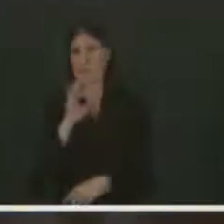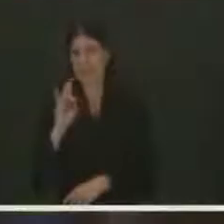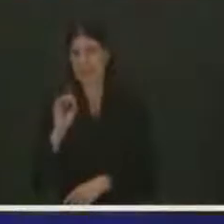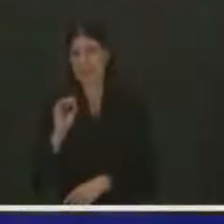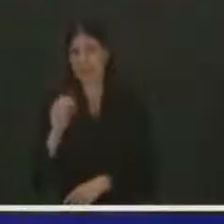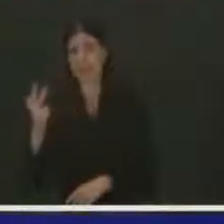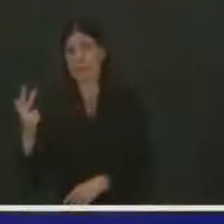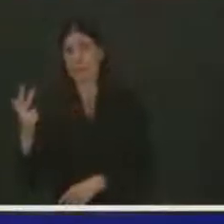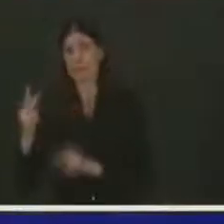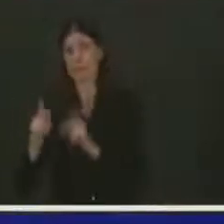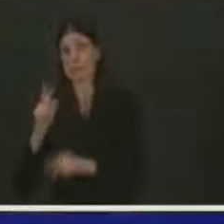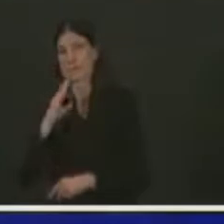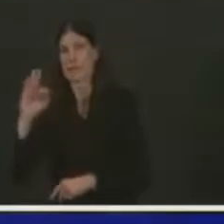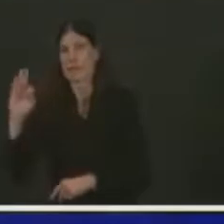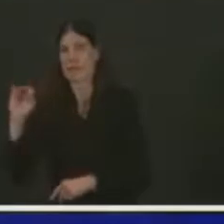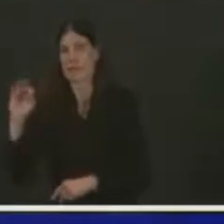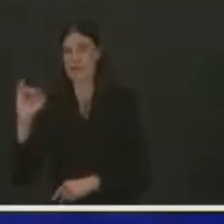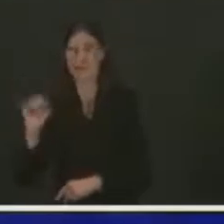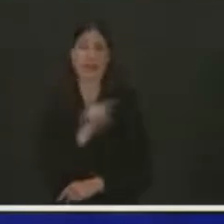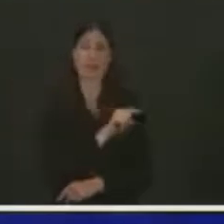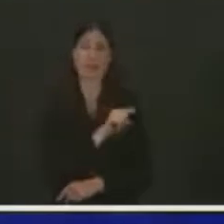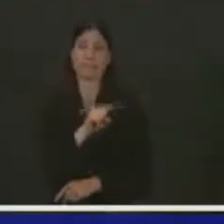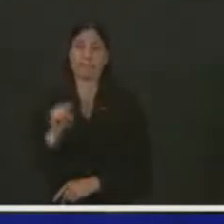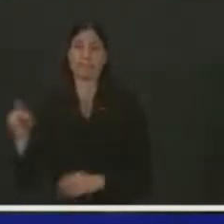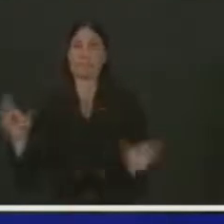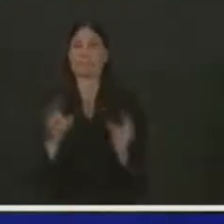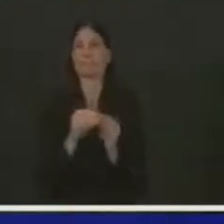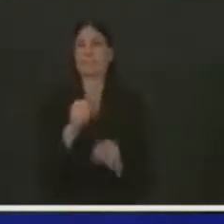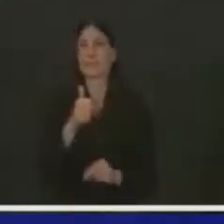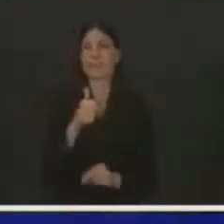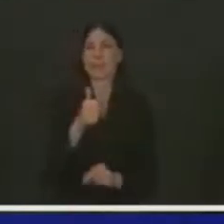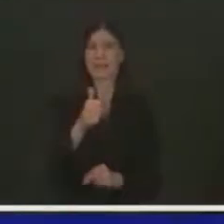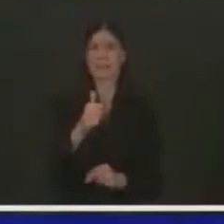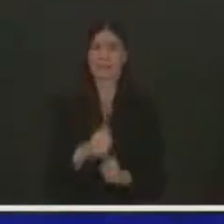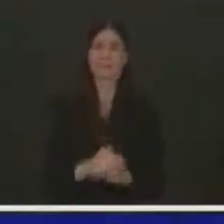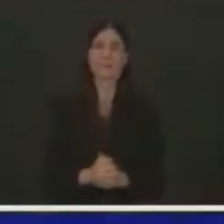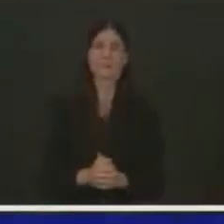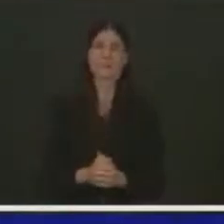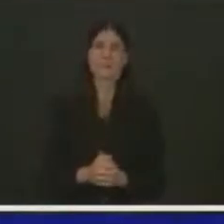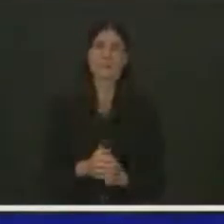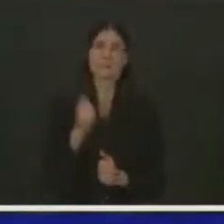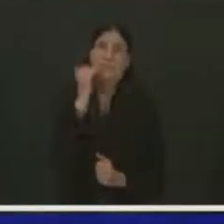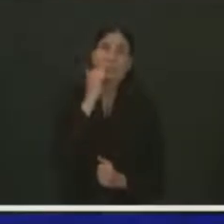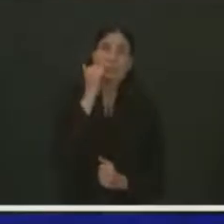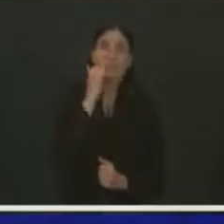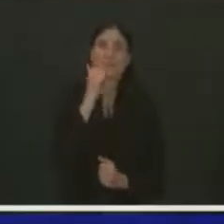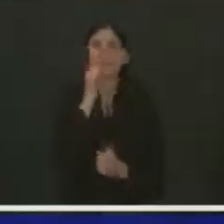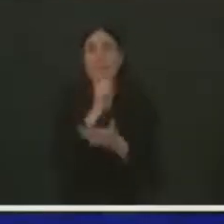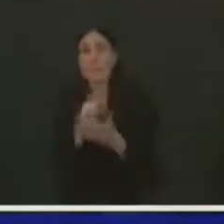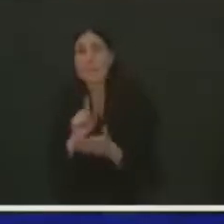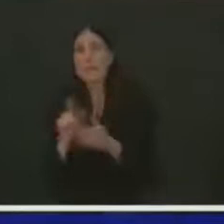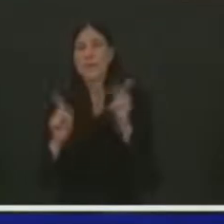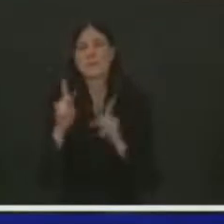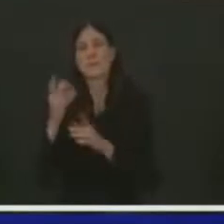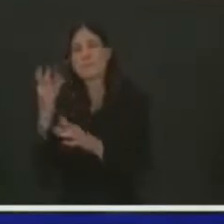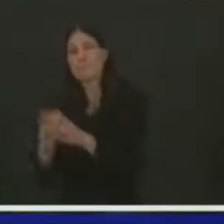these numbers every day, every week, continues to be very difficult. Our hearts and